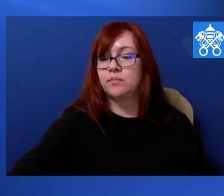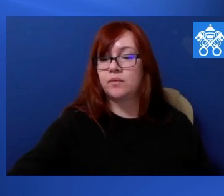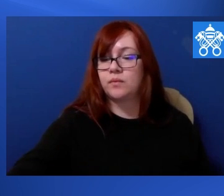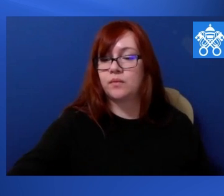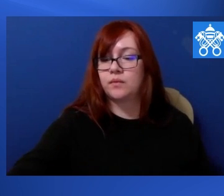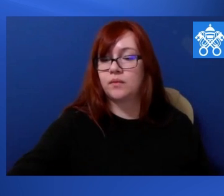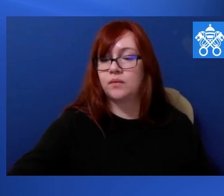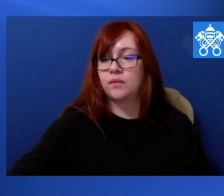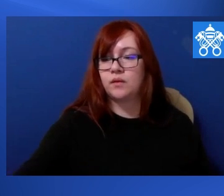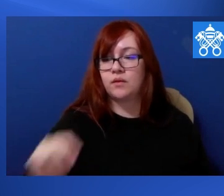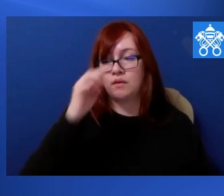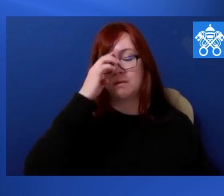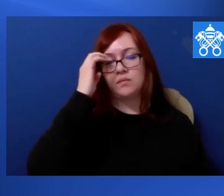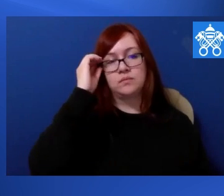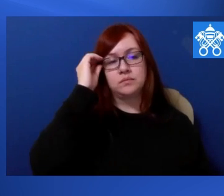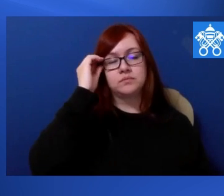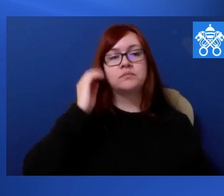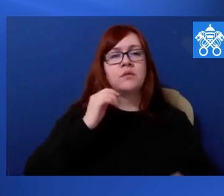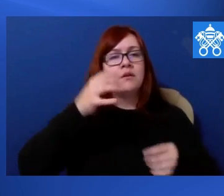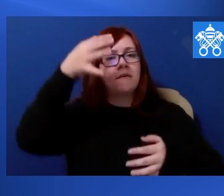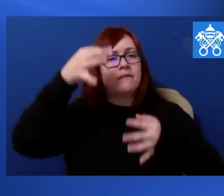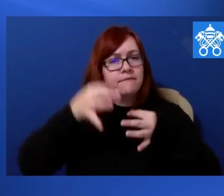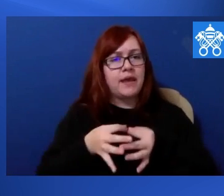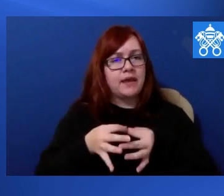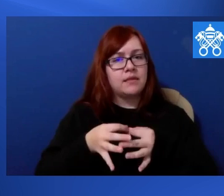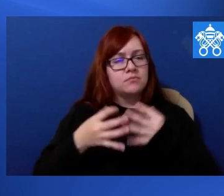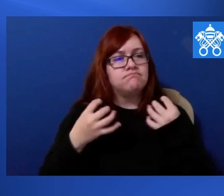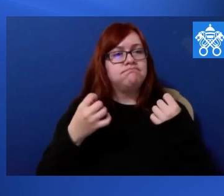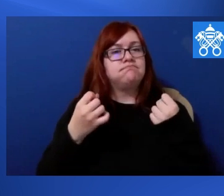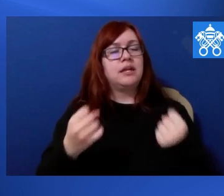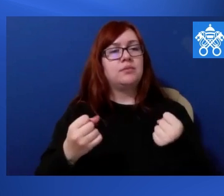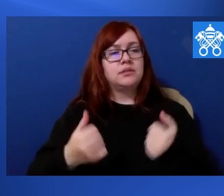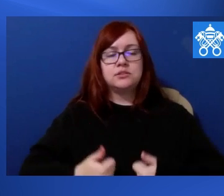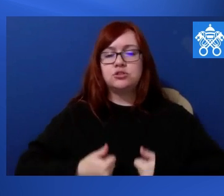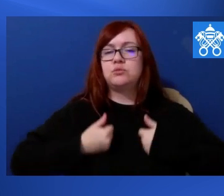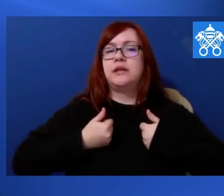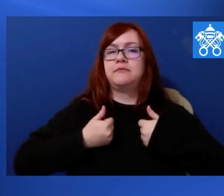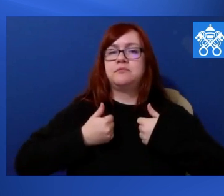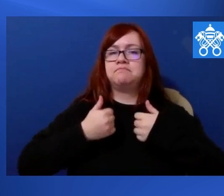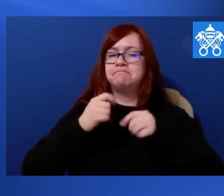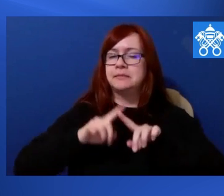La fede ci permette di vivere quest'ora. Faith enables us to live this hour differently.